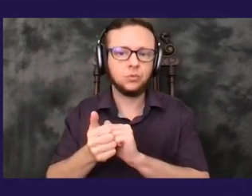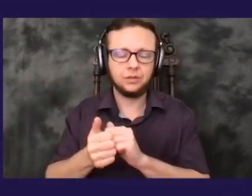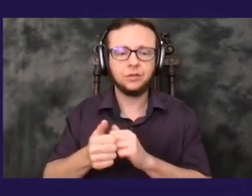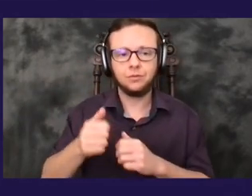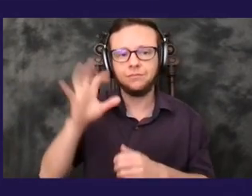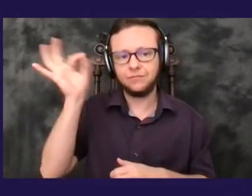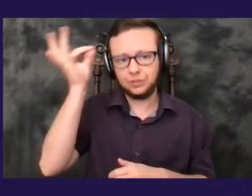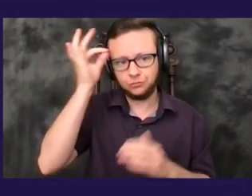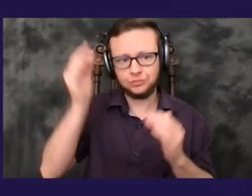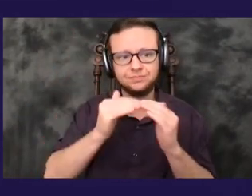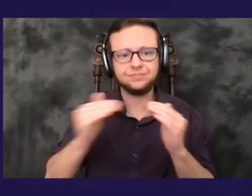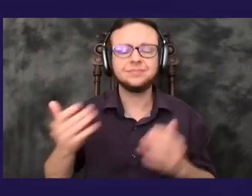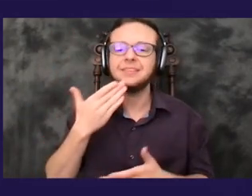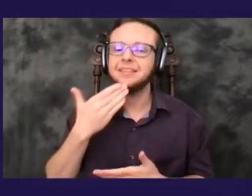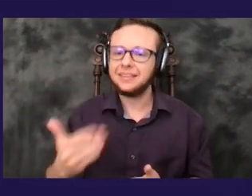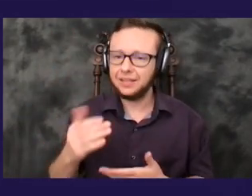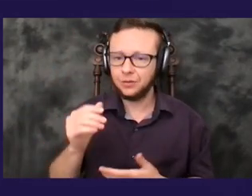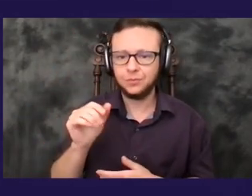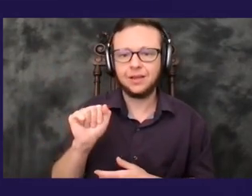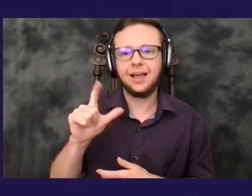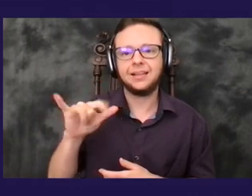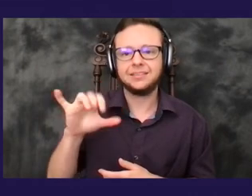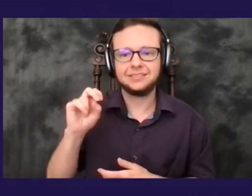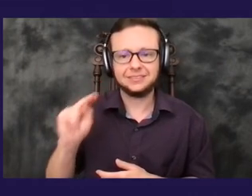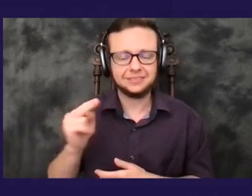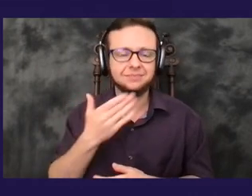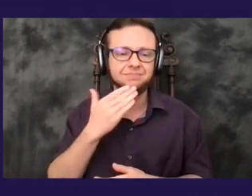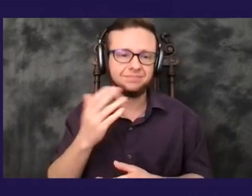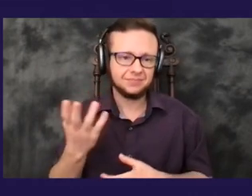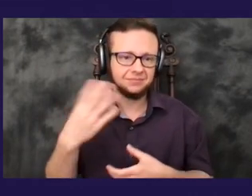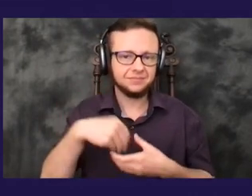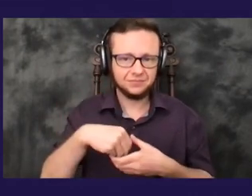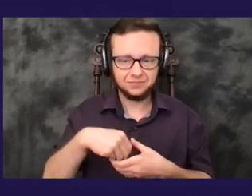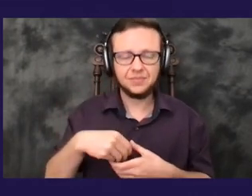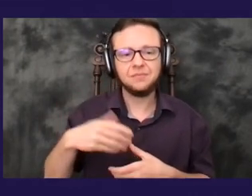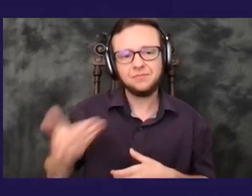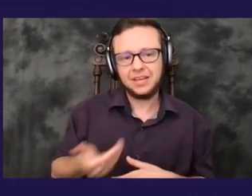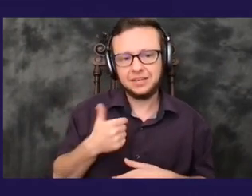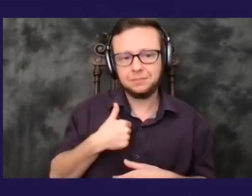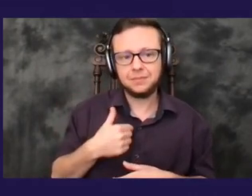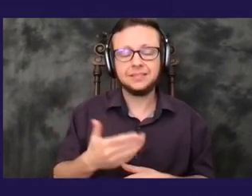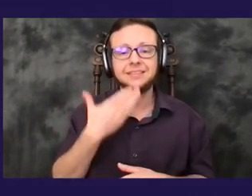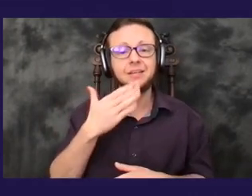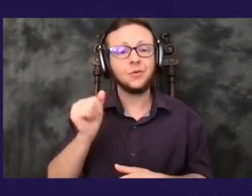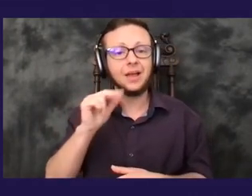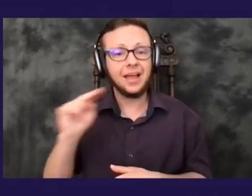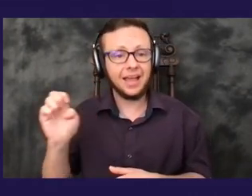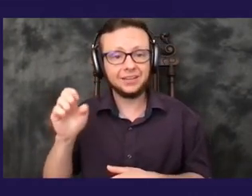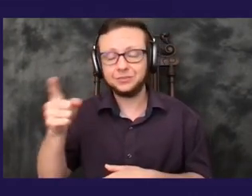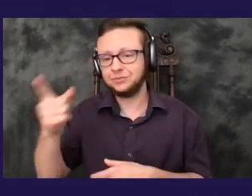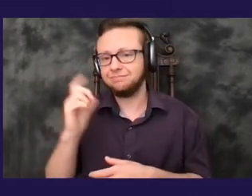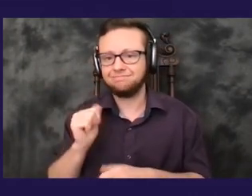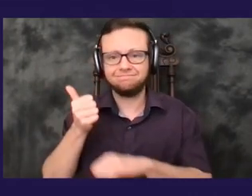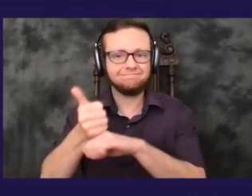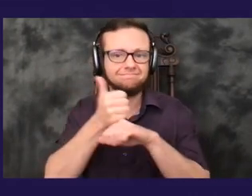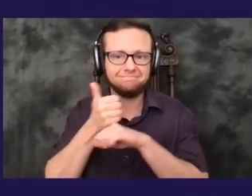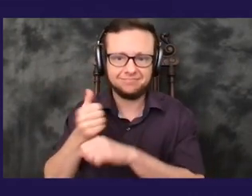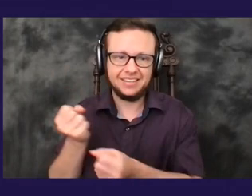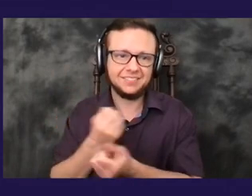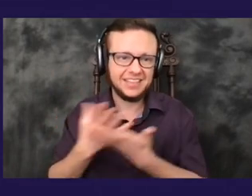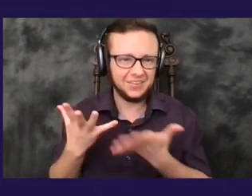Thank you, Allison, and thanks for inviting me to participate today. And thank you, Anne, for setting up pretty much everything I wanted to say.